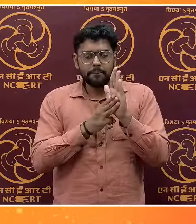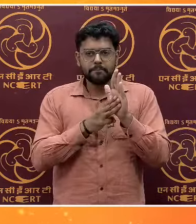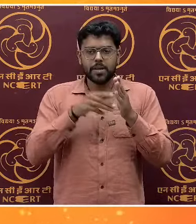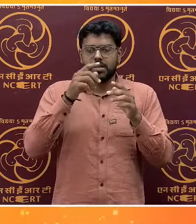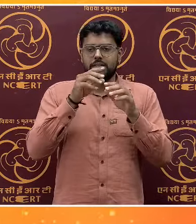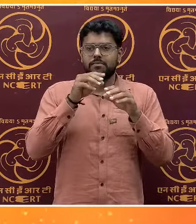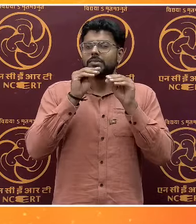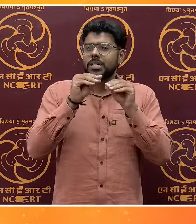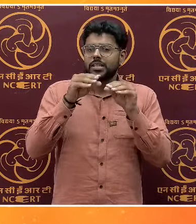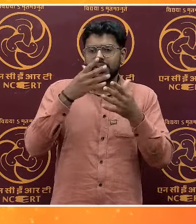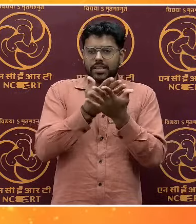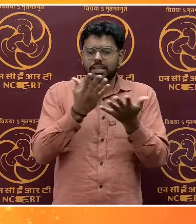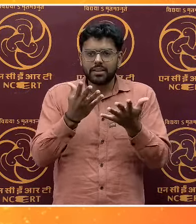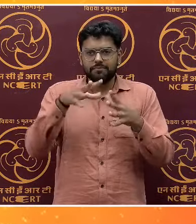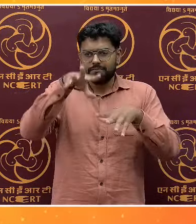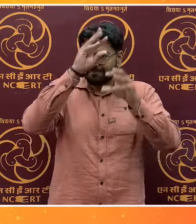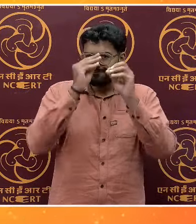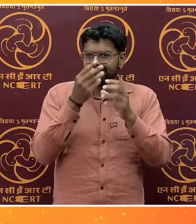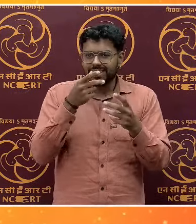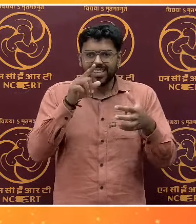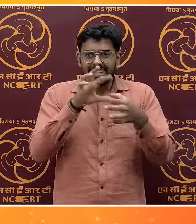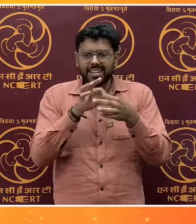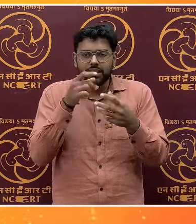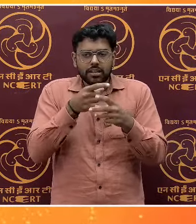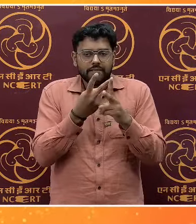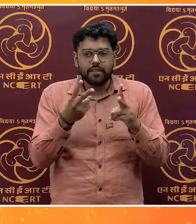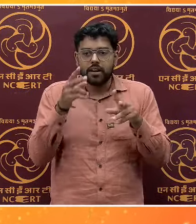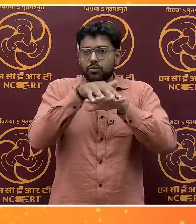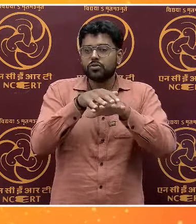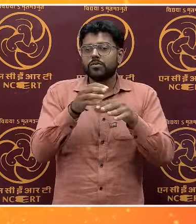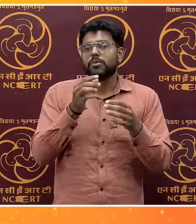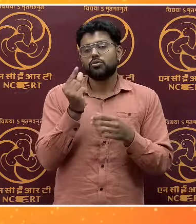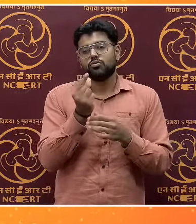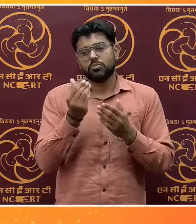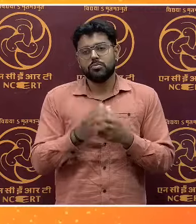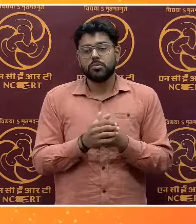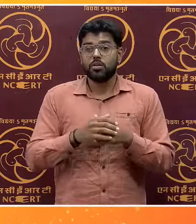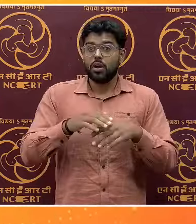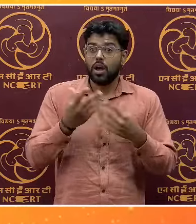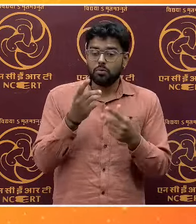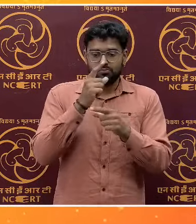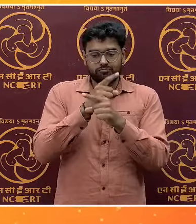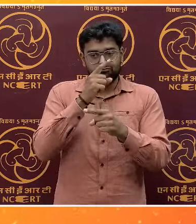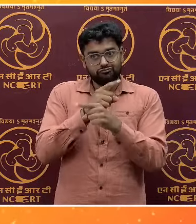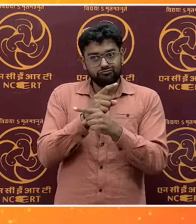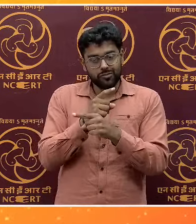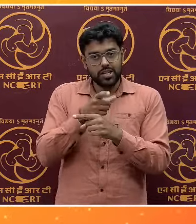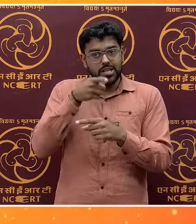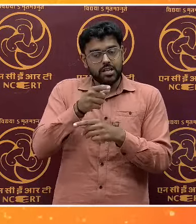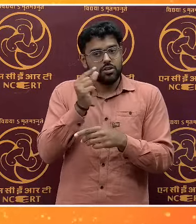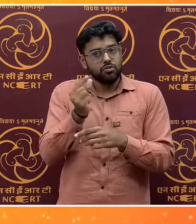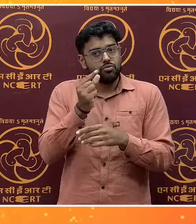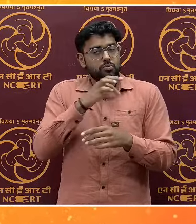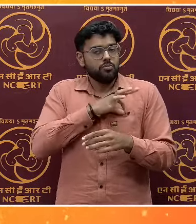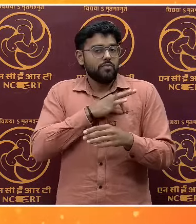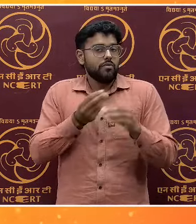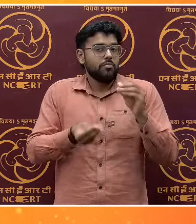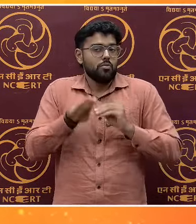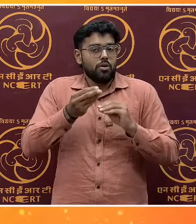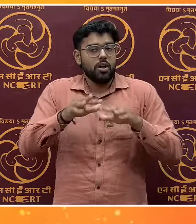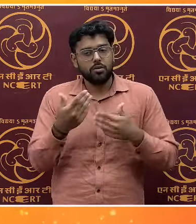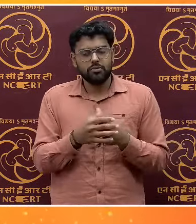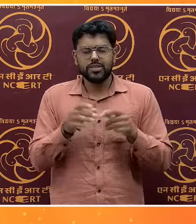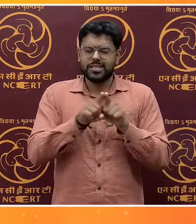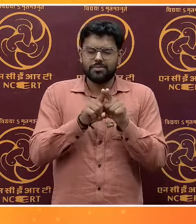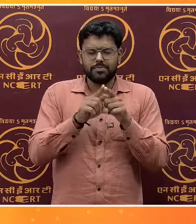all inclusive and that leaves an impact on the learners, and how teachers can make use of it. Of course, there is a lot of content regarding the same